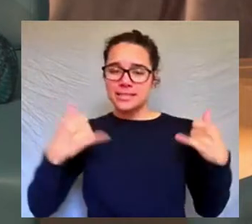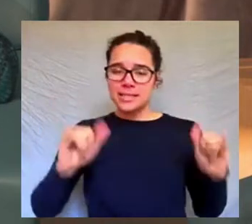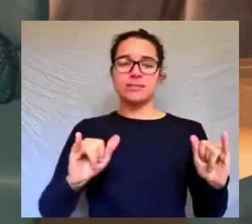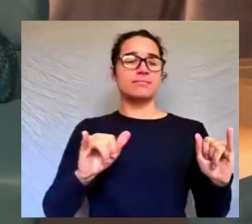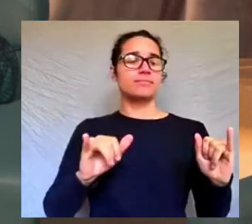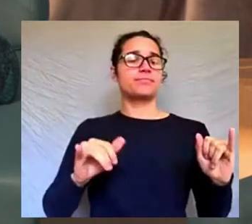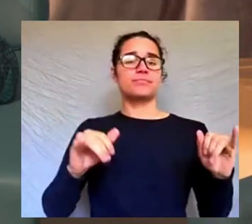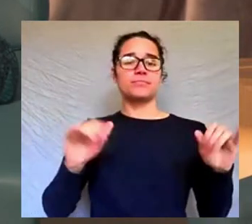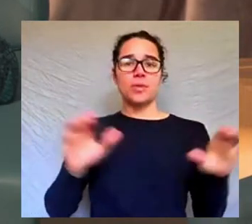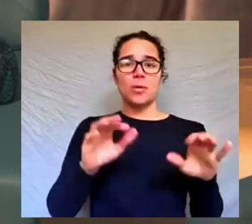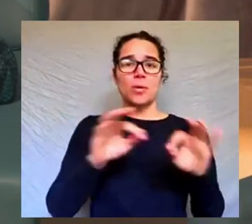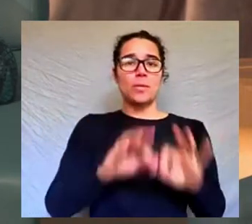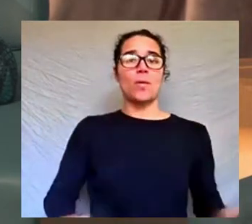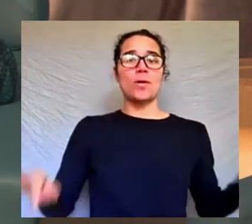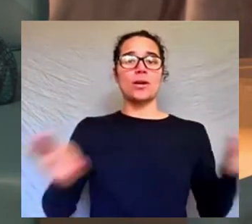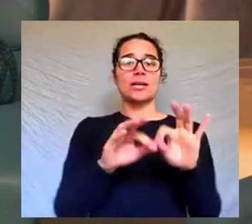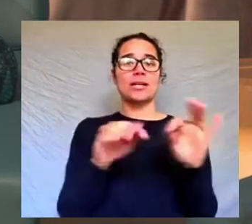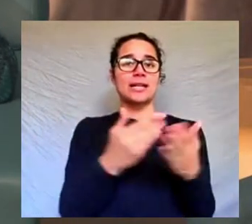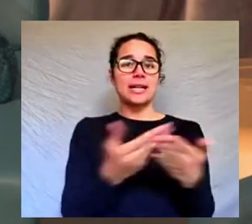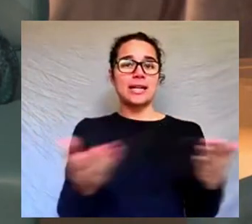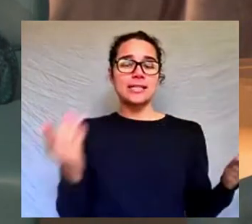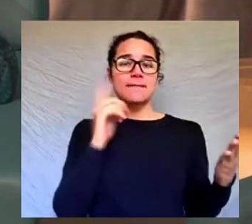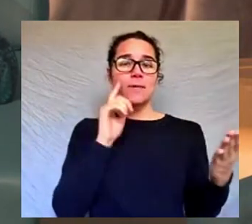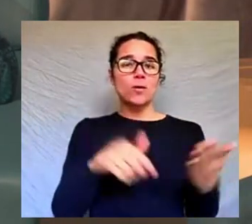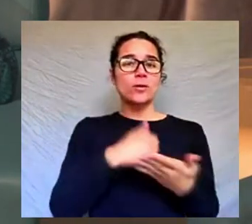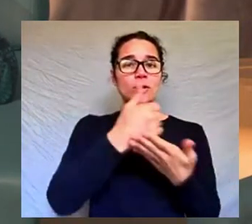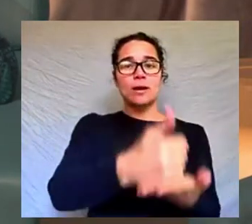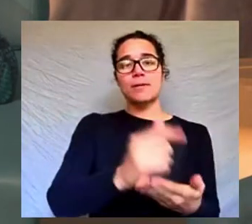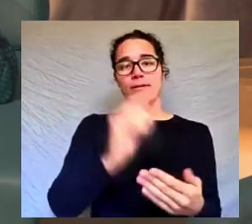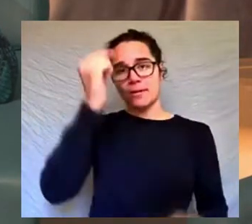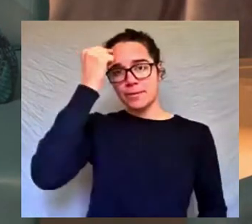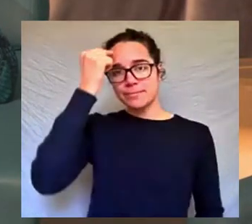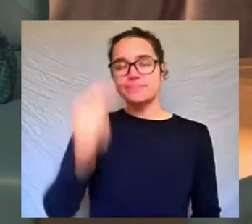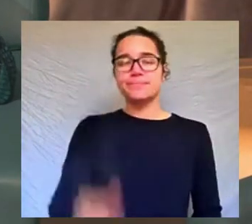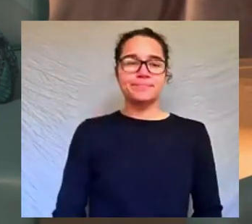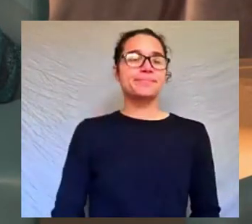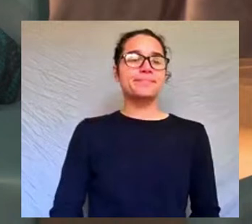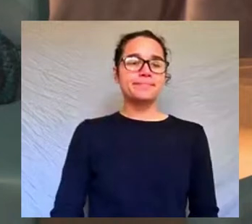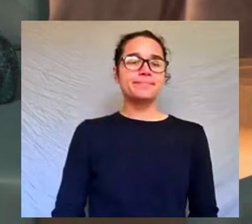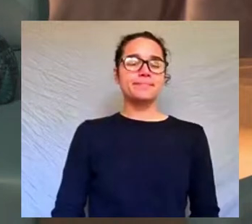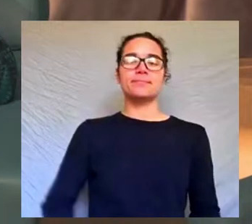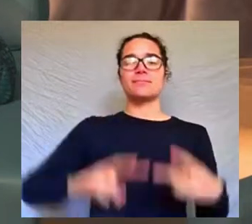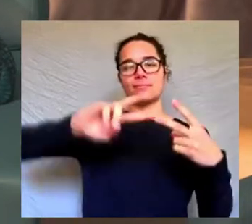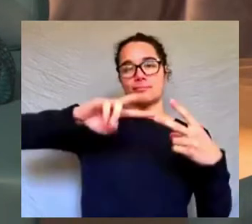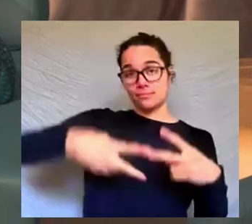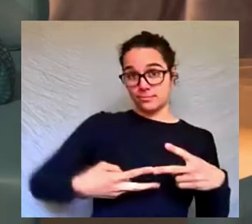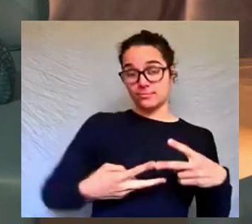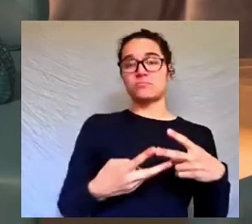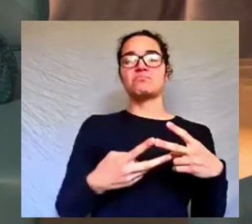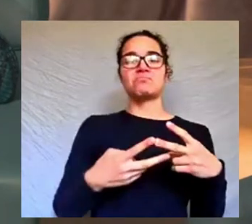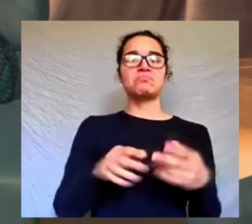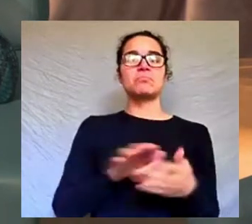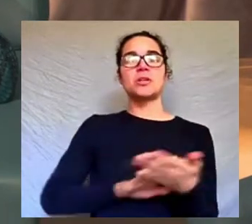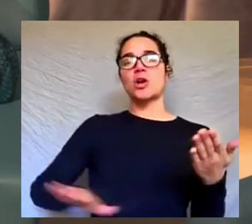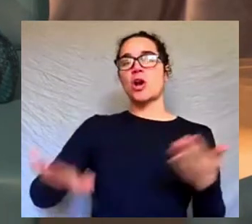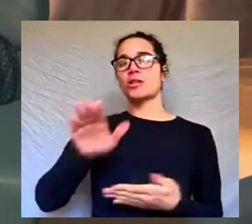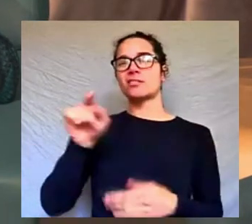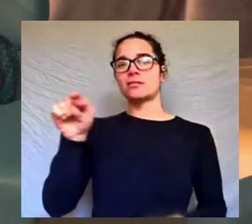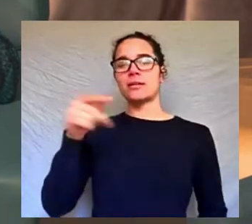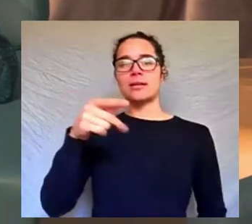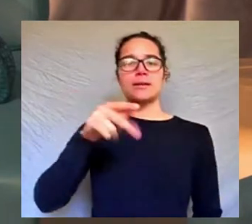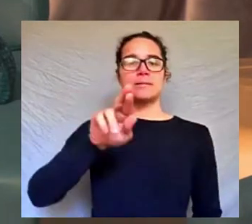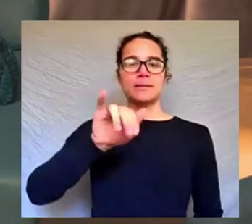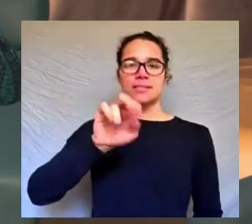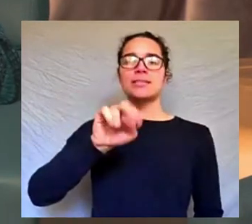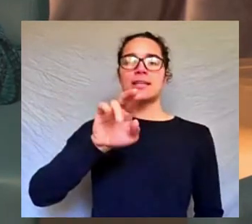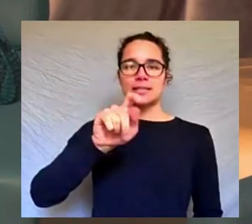in governance. The second was when I was at college in Princeton, I read in a local